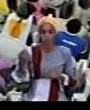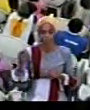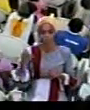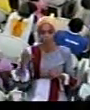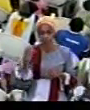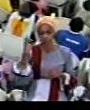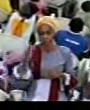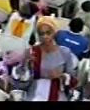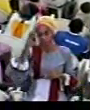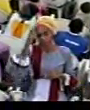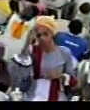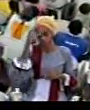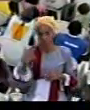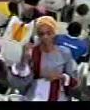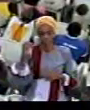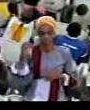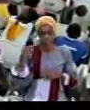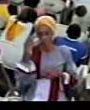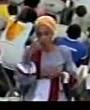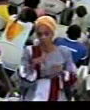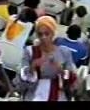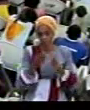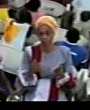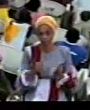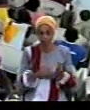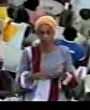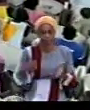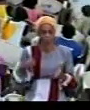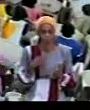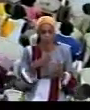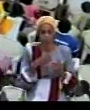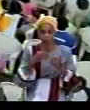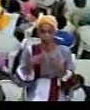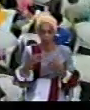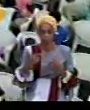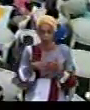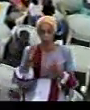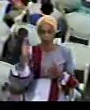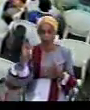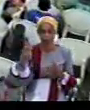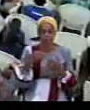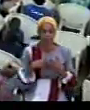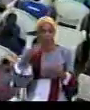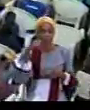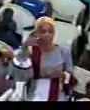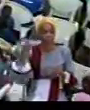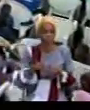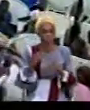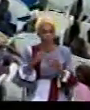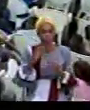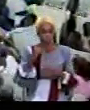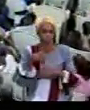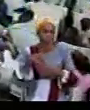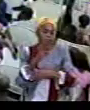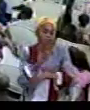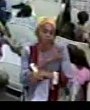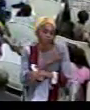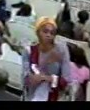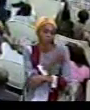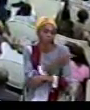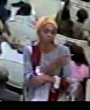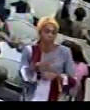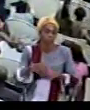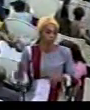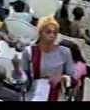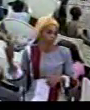Severini. She has a sister who's been in coma in the hospital, but last night